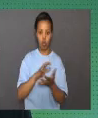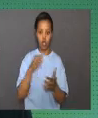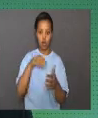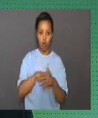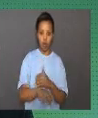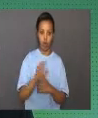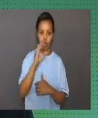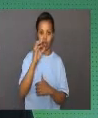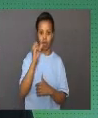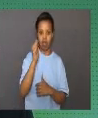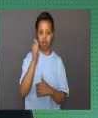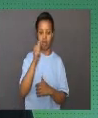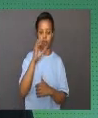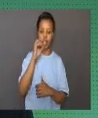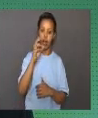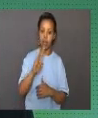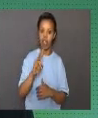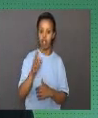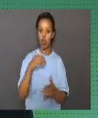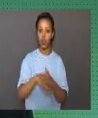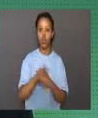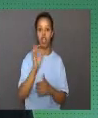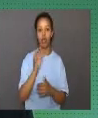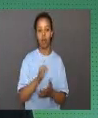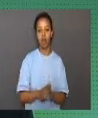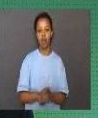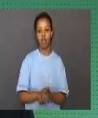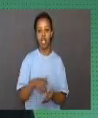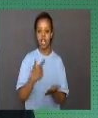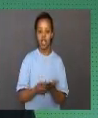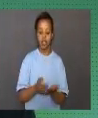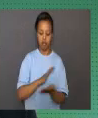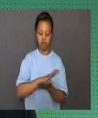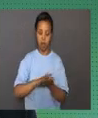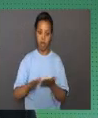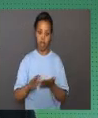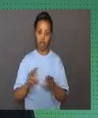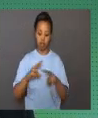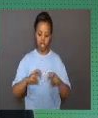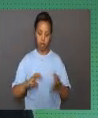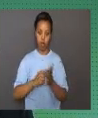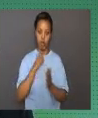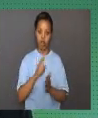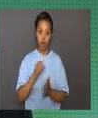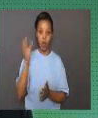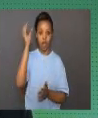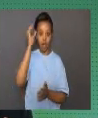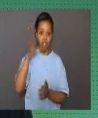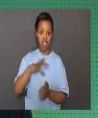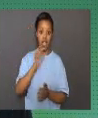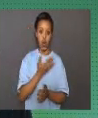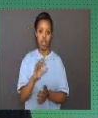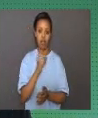radioactive carbon. By refining the experiment, Calvin identified